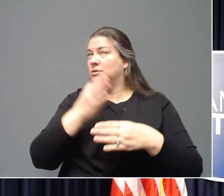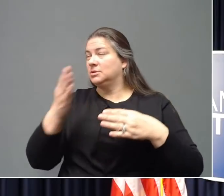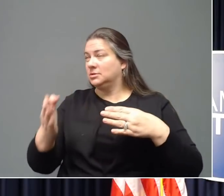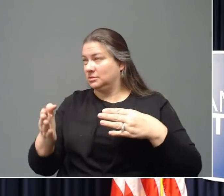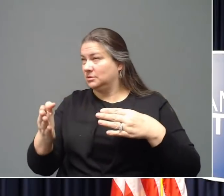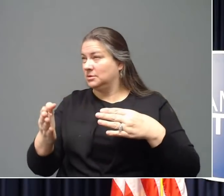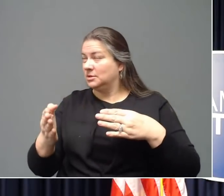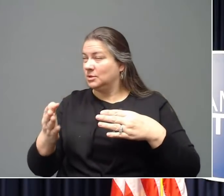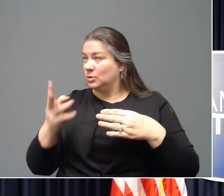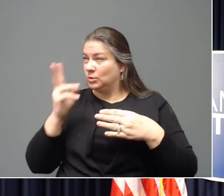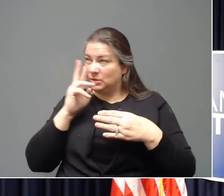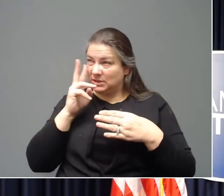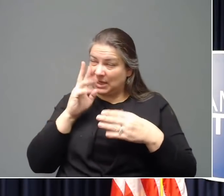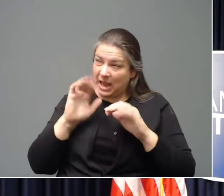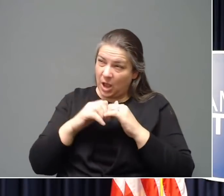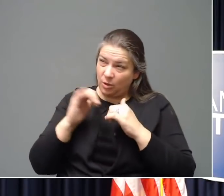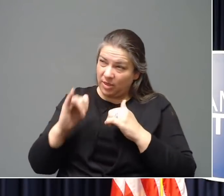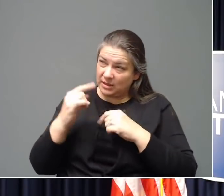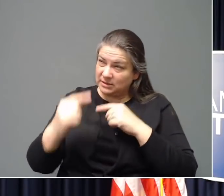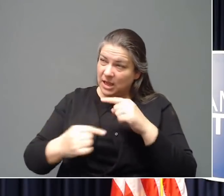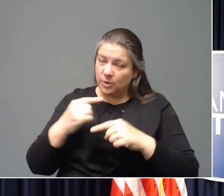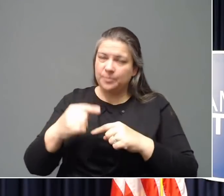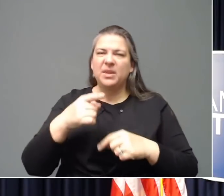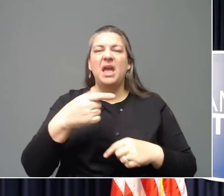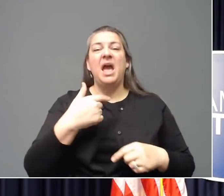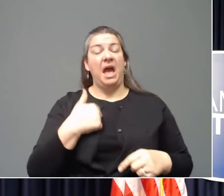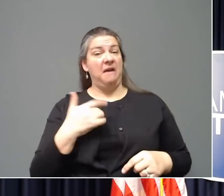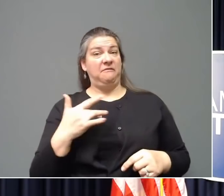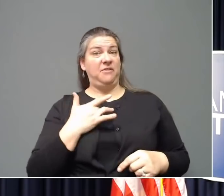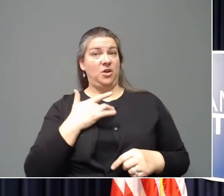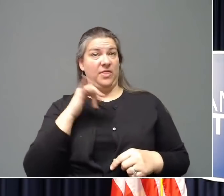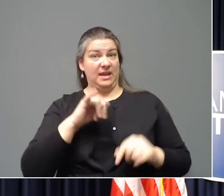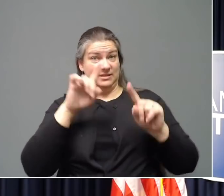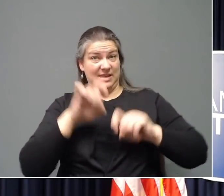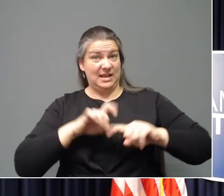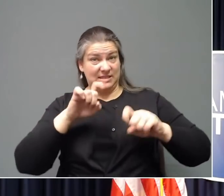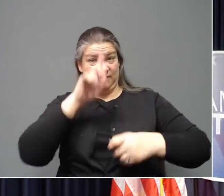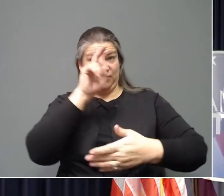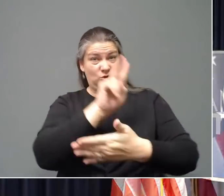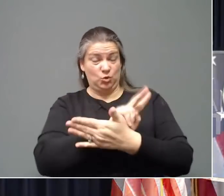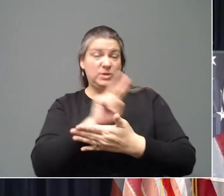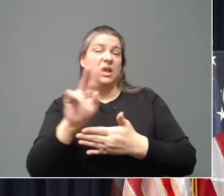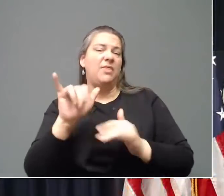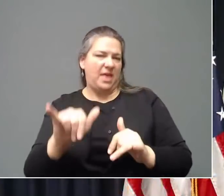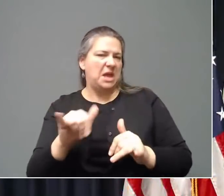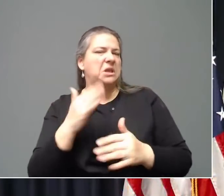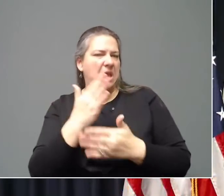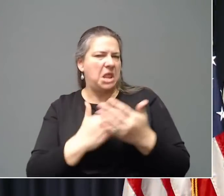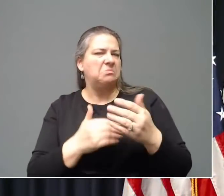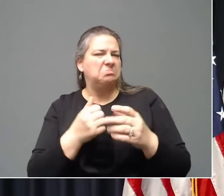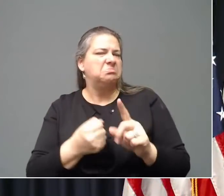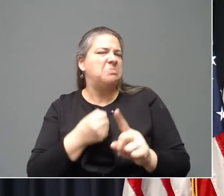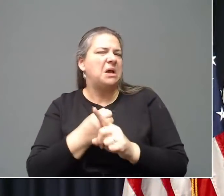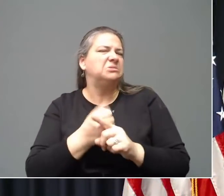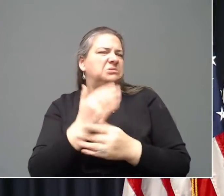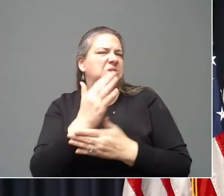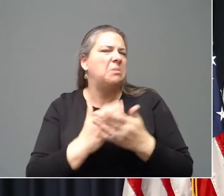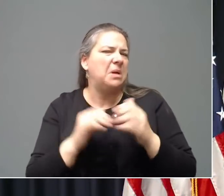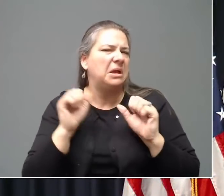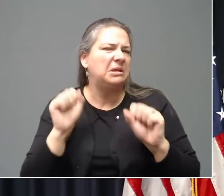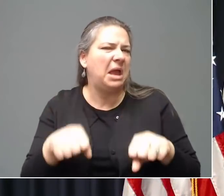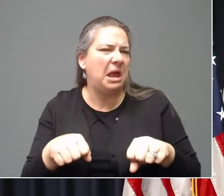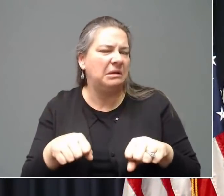I think that the 2 weeks and the testing and how it came in could make some impact. But the size of